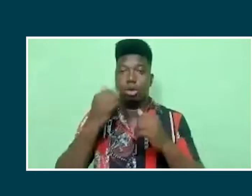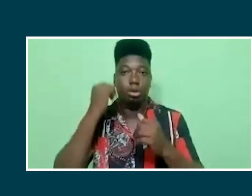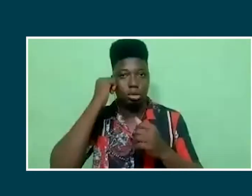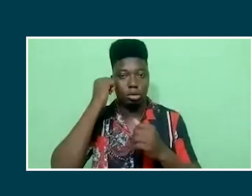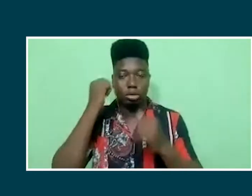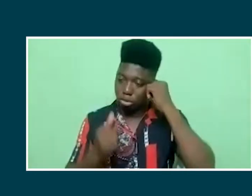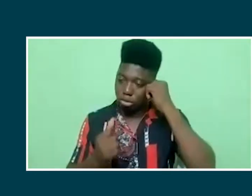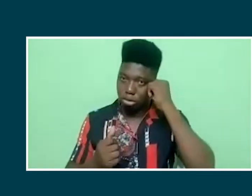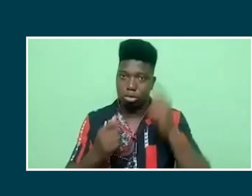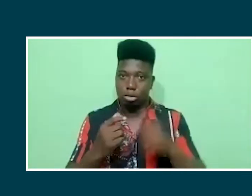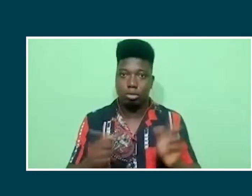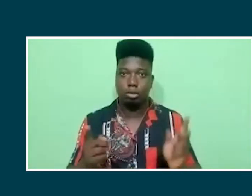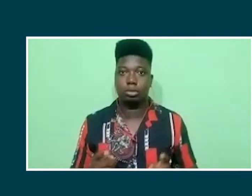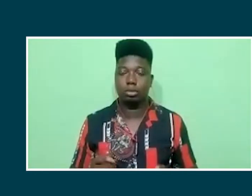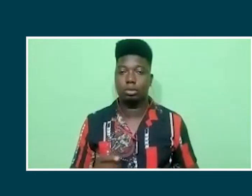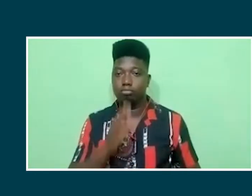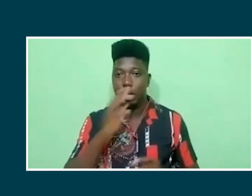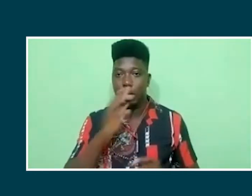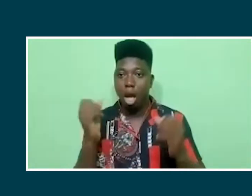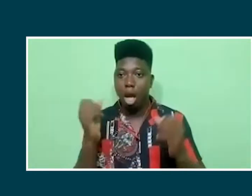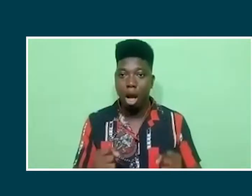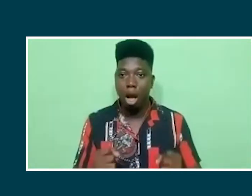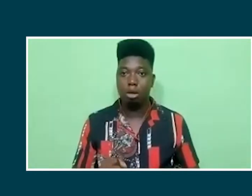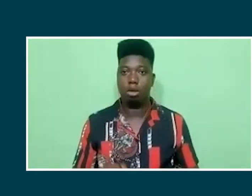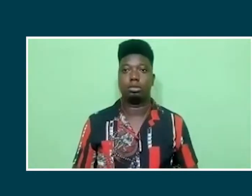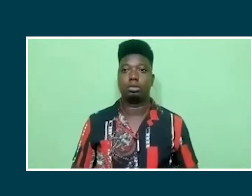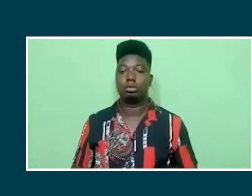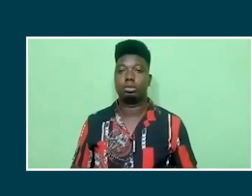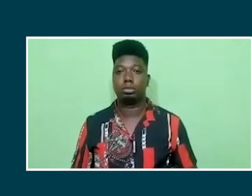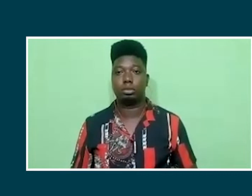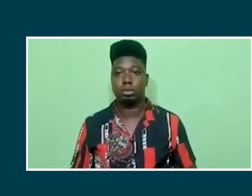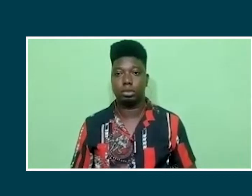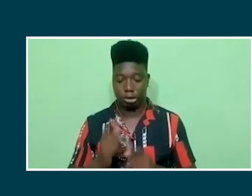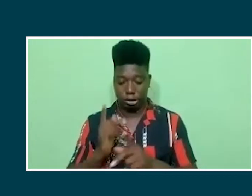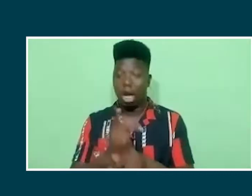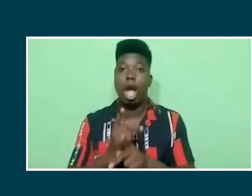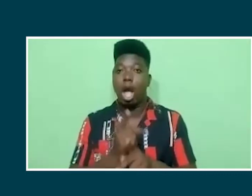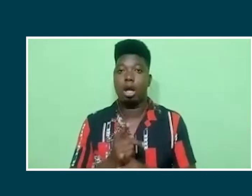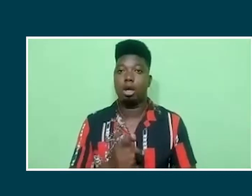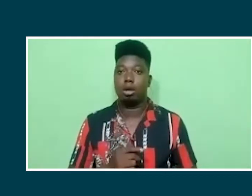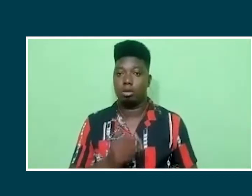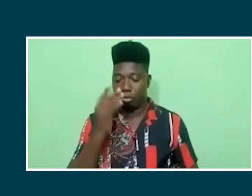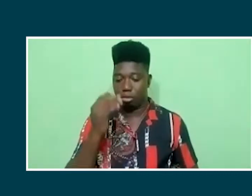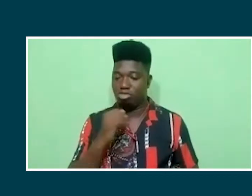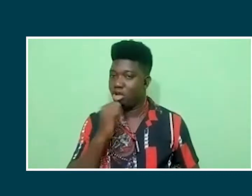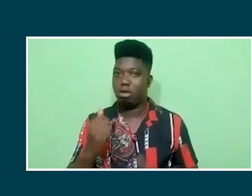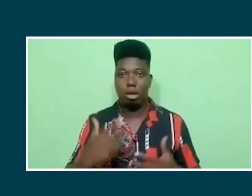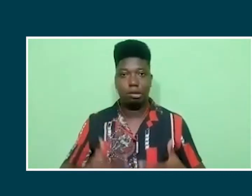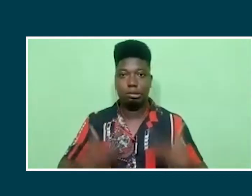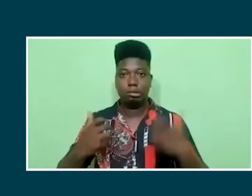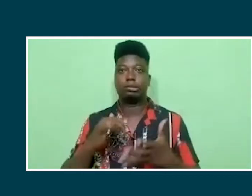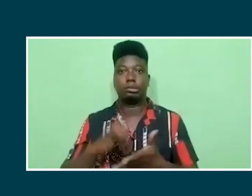strong by being there for your family, by taking care for your family, by not being aggressive. That means you are also a